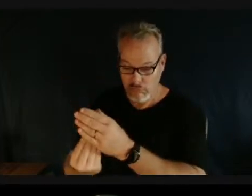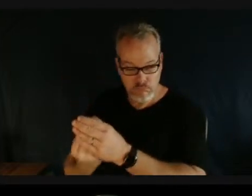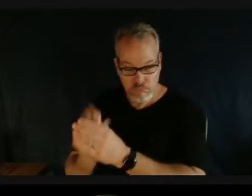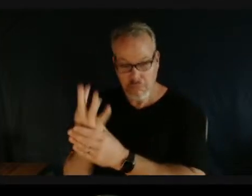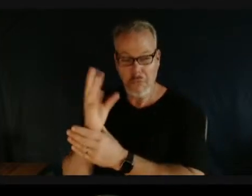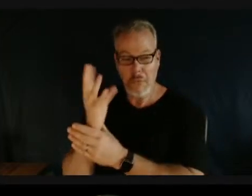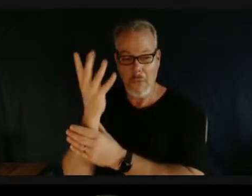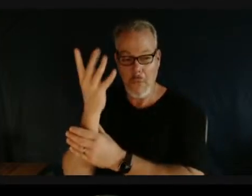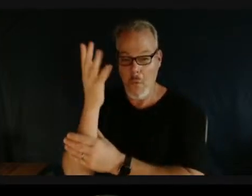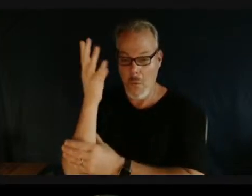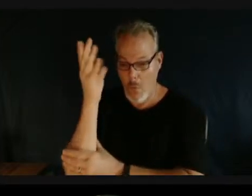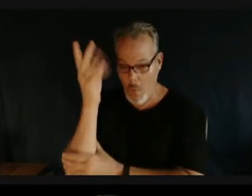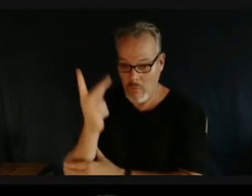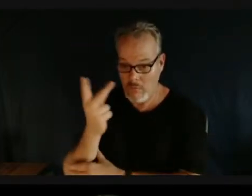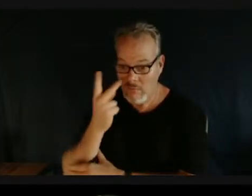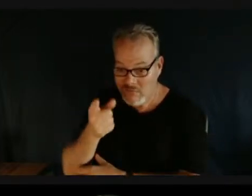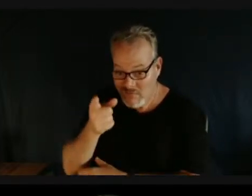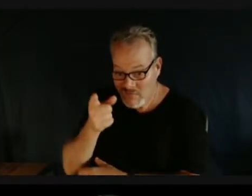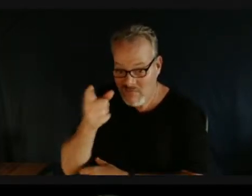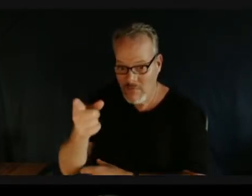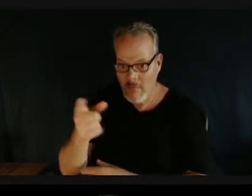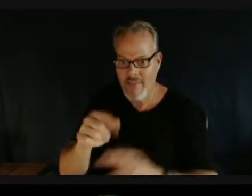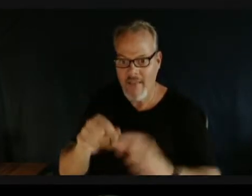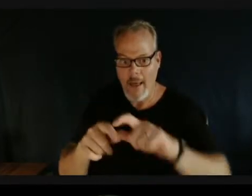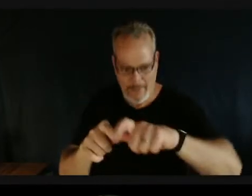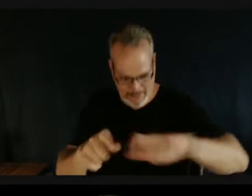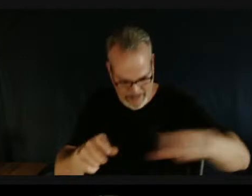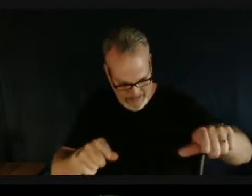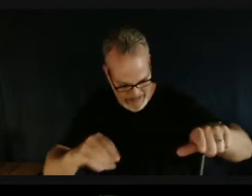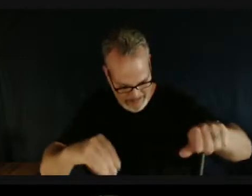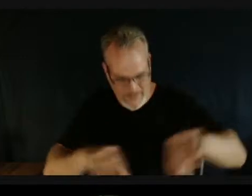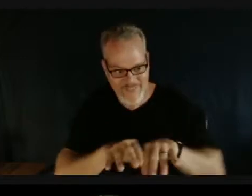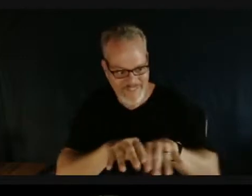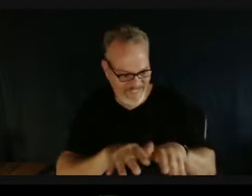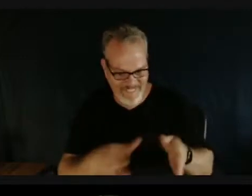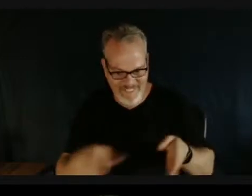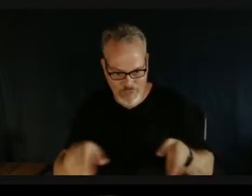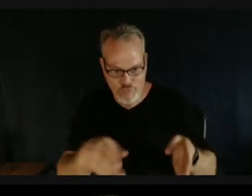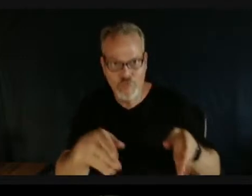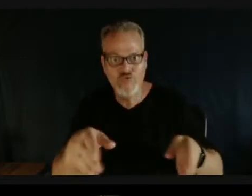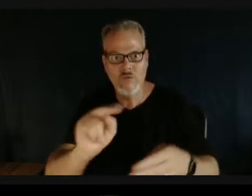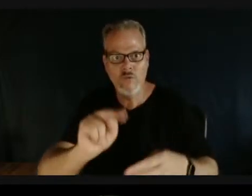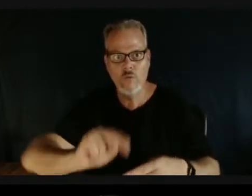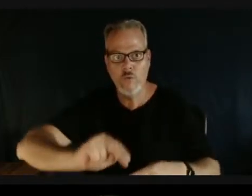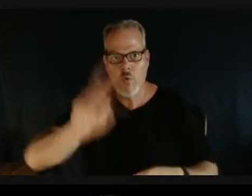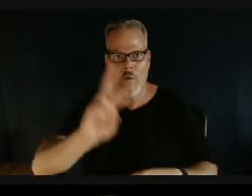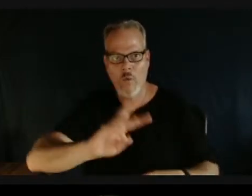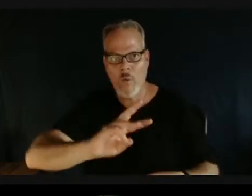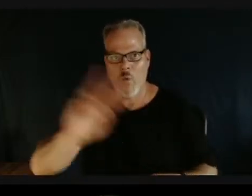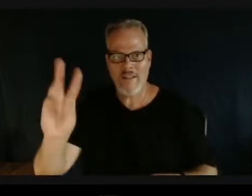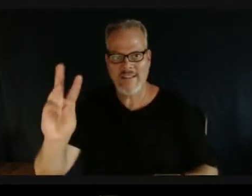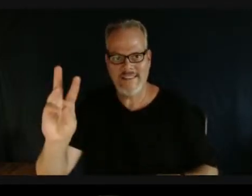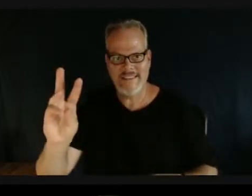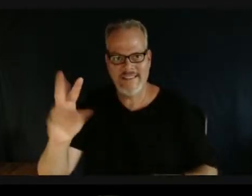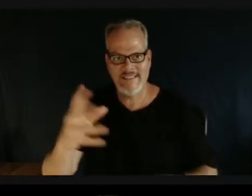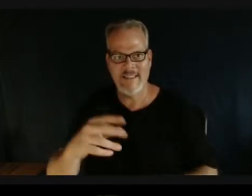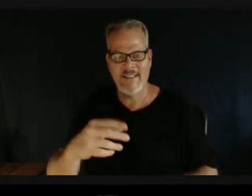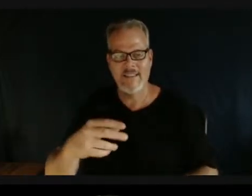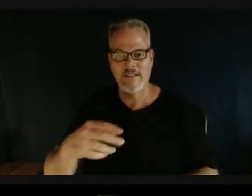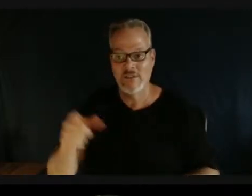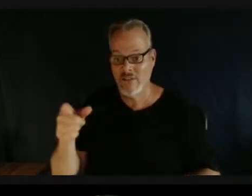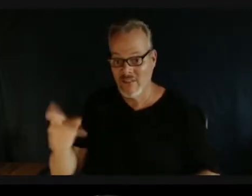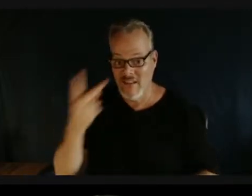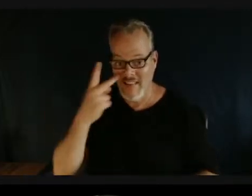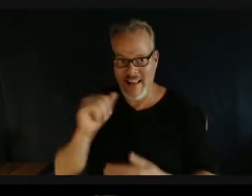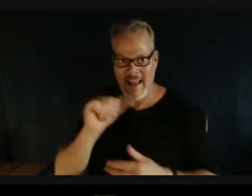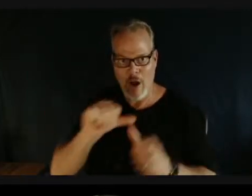that northwest branch and the main branch that heads east across the main center of the caldera.